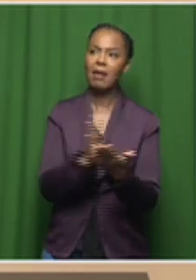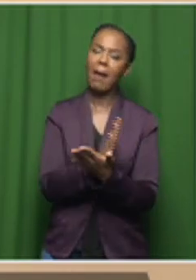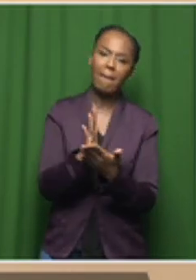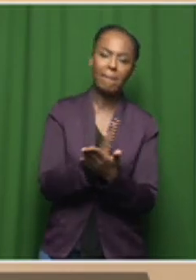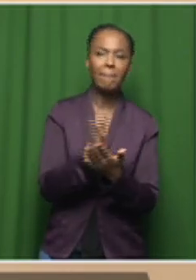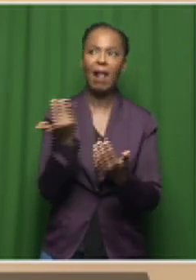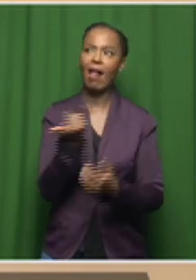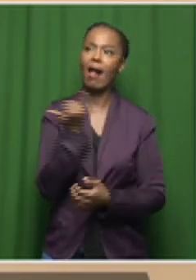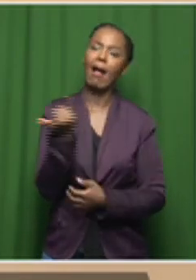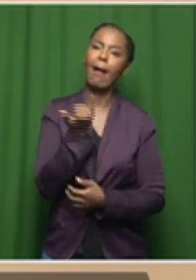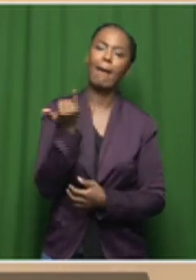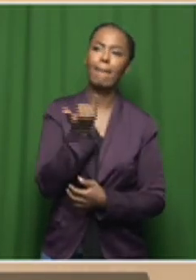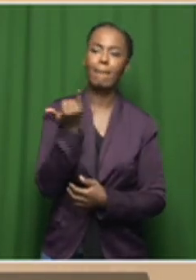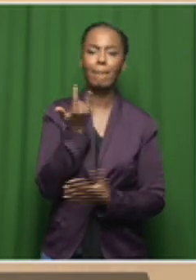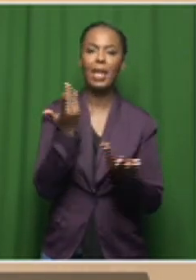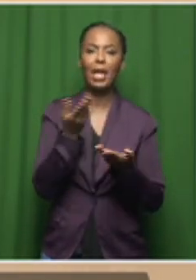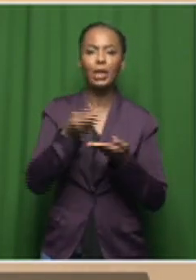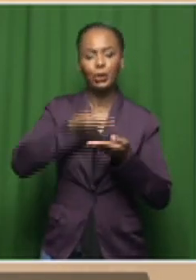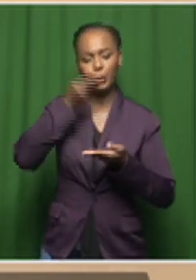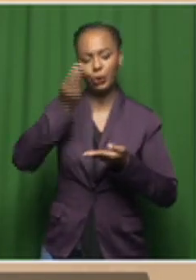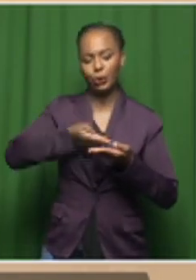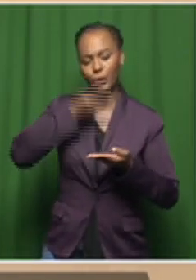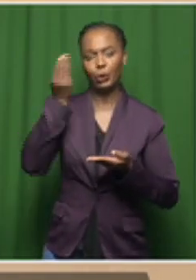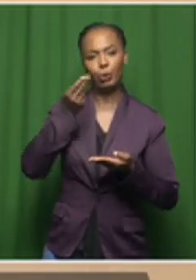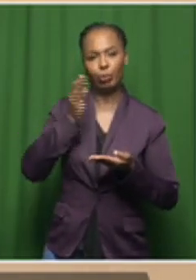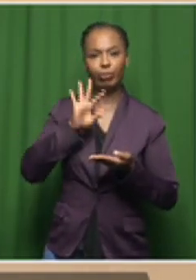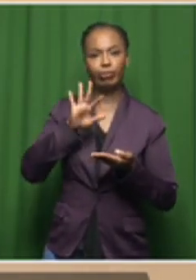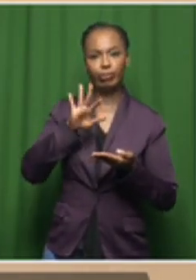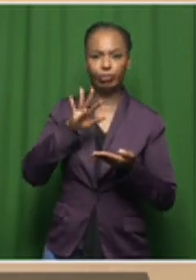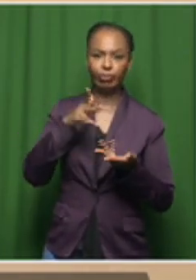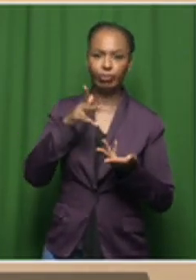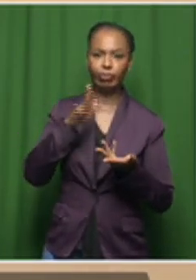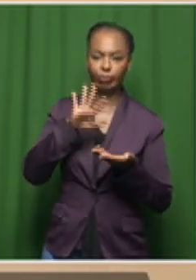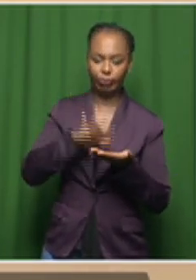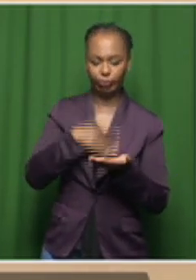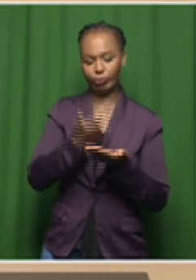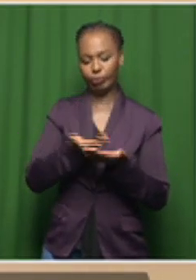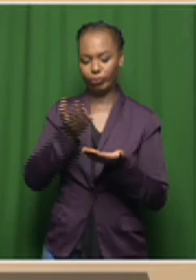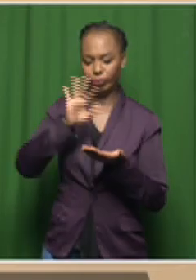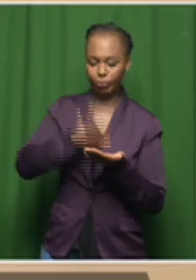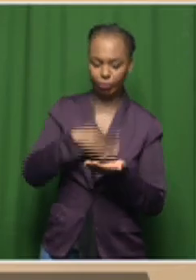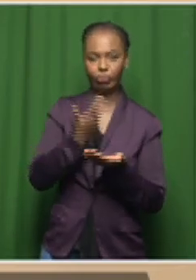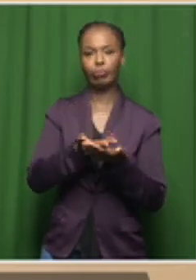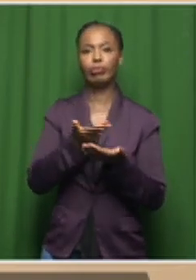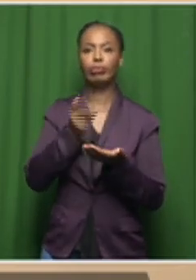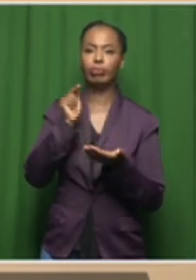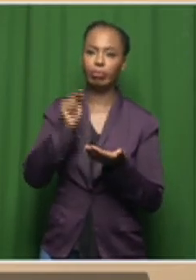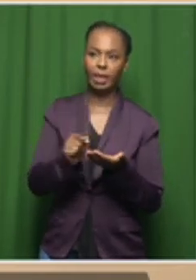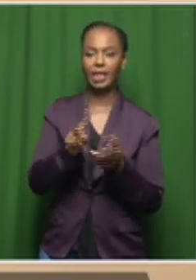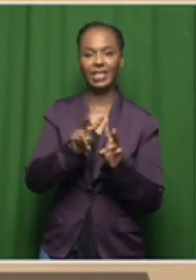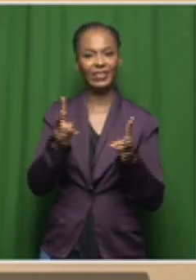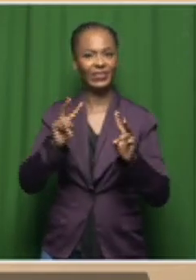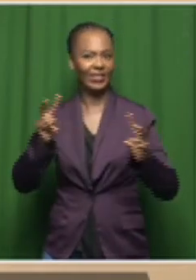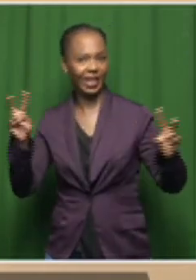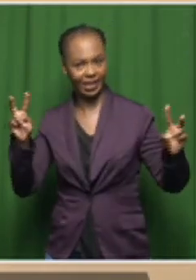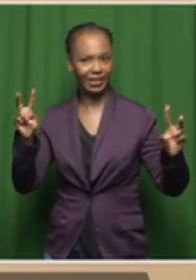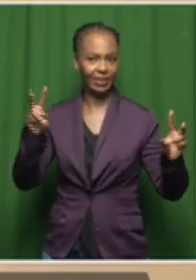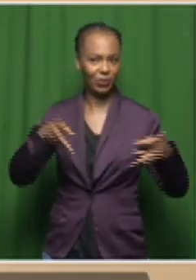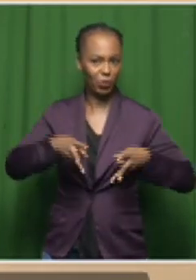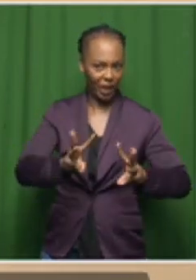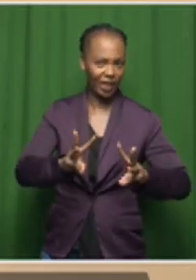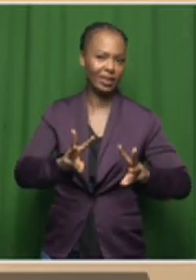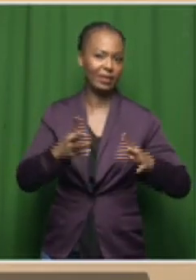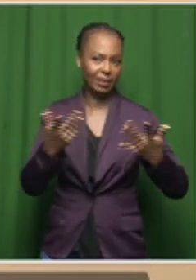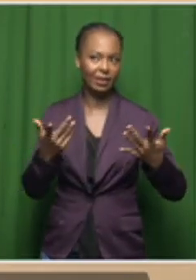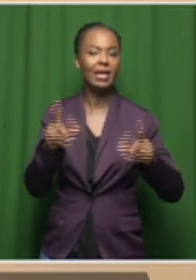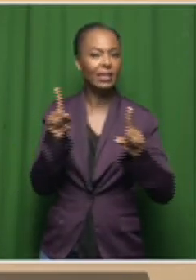it's like a sort of soup, you know, they just churn around and then they come out in different combinations, you know, and using the